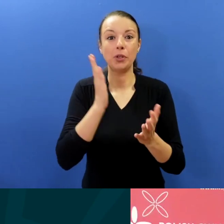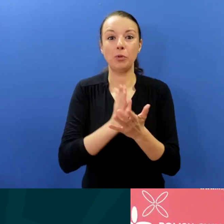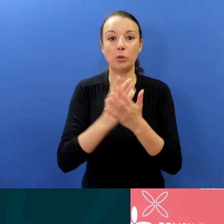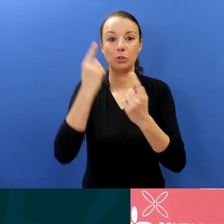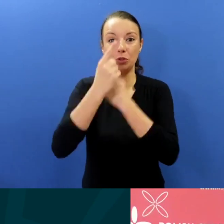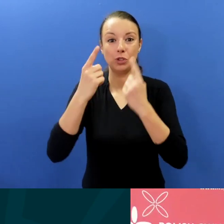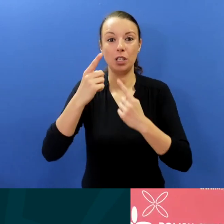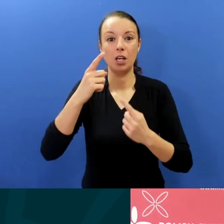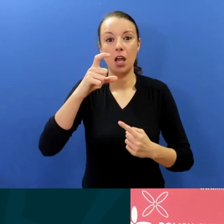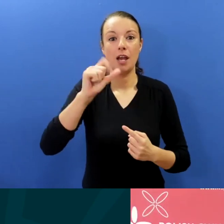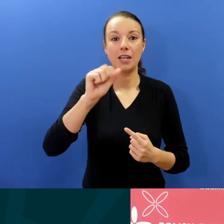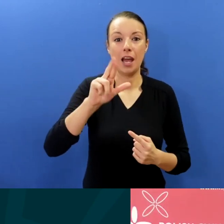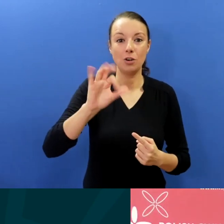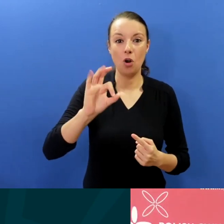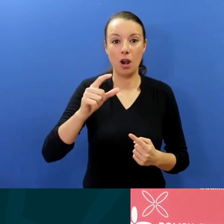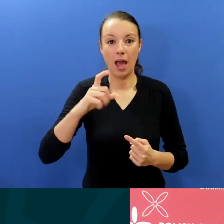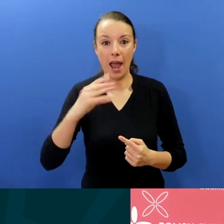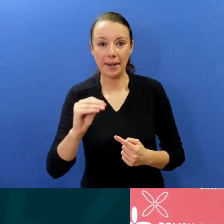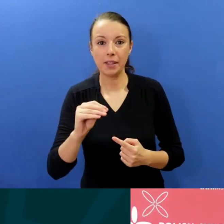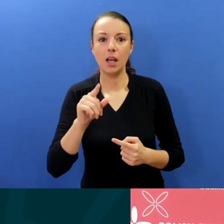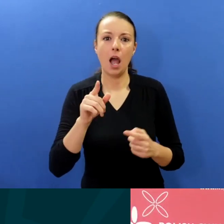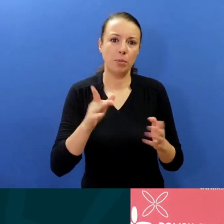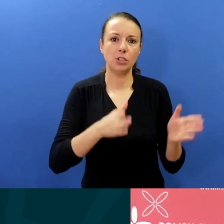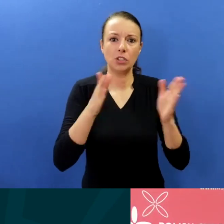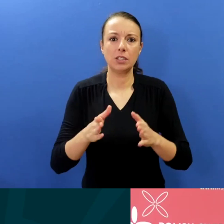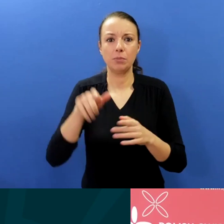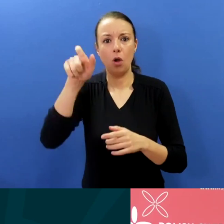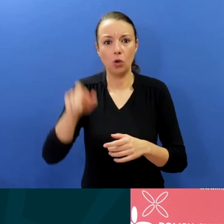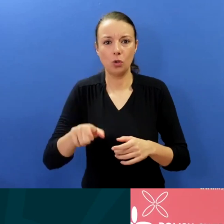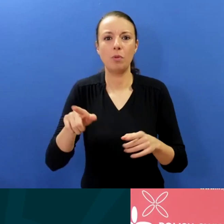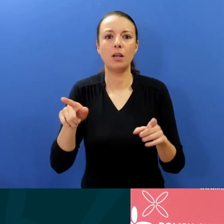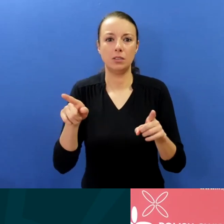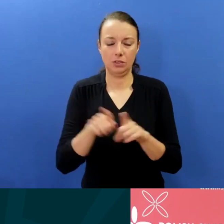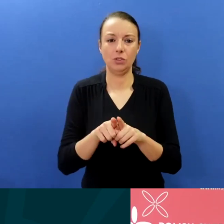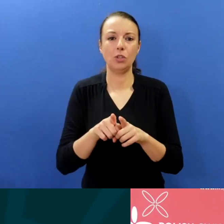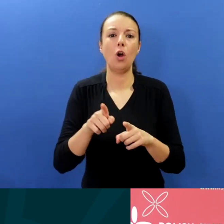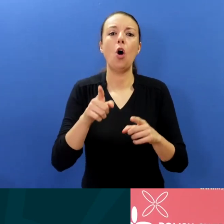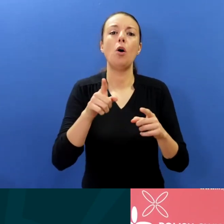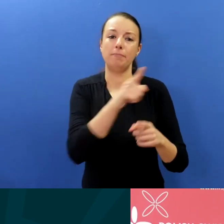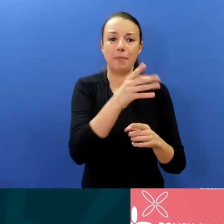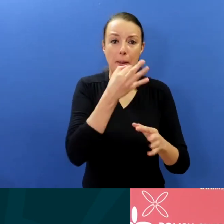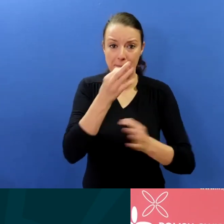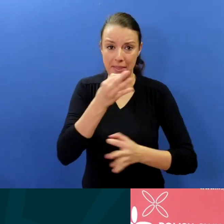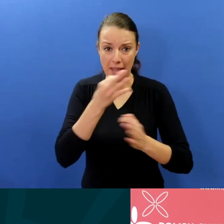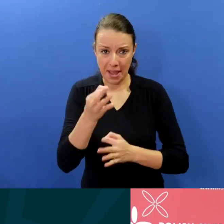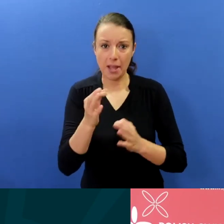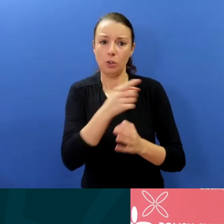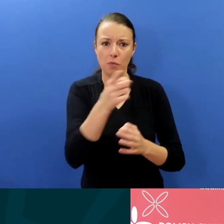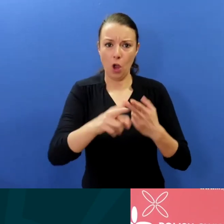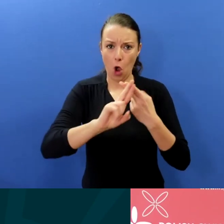after these two presentations, I hope Caroline and the other speakers